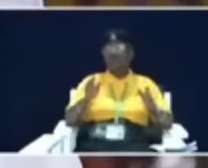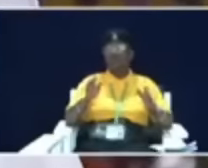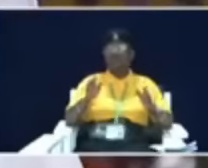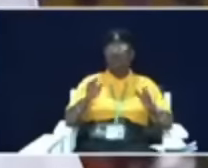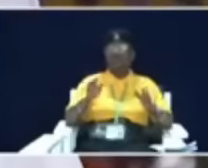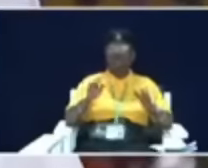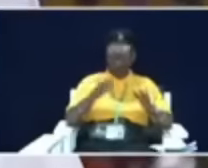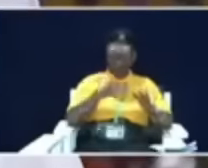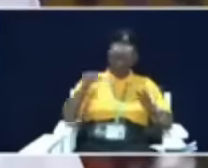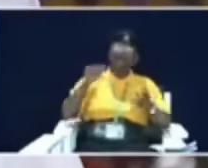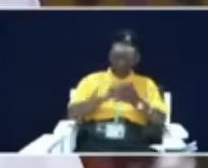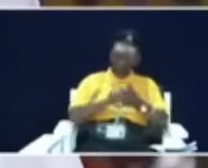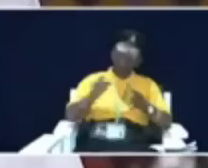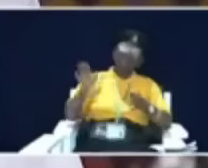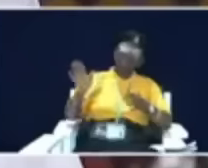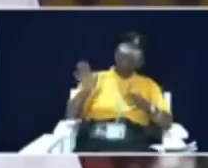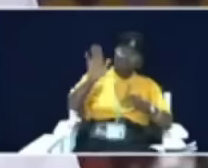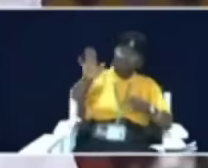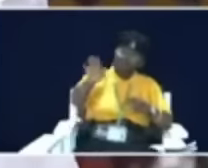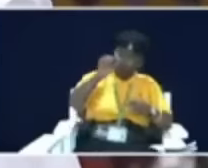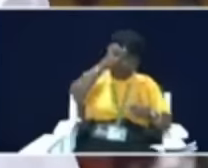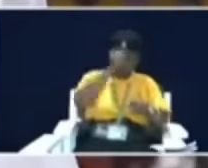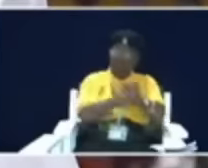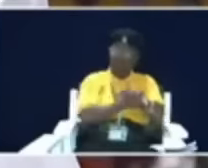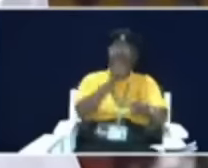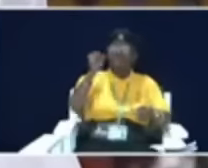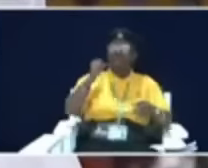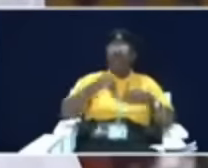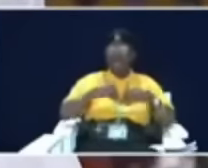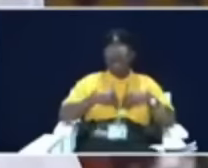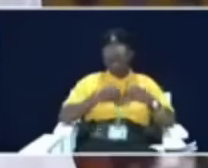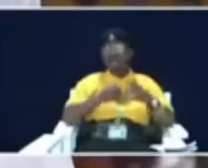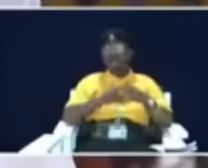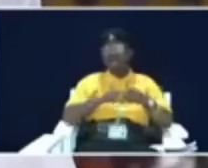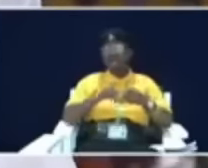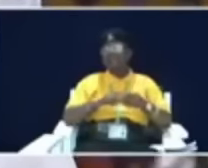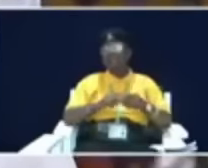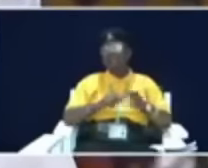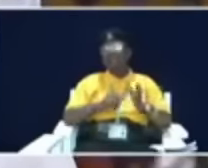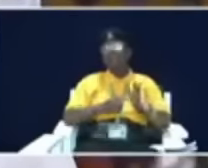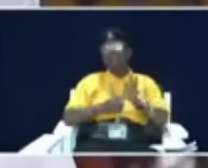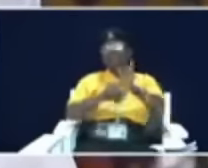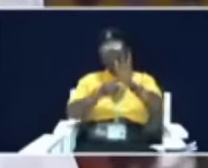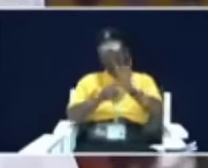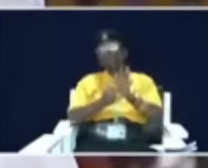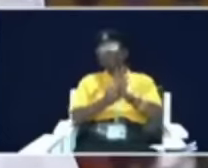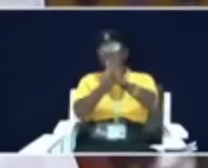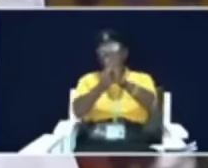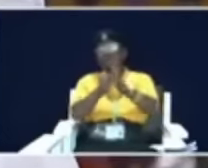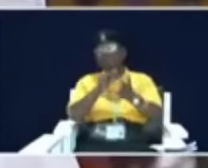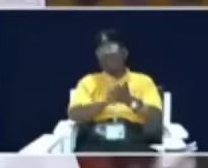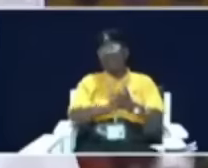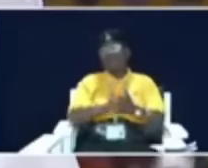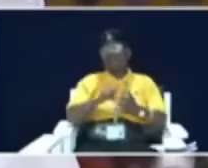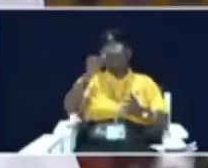And that your sons are beginning to show signs that they want to follow in